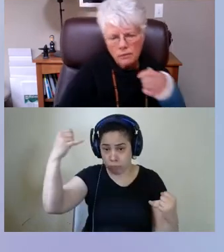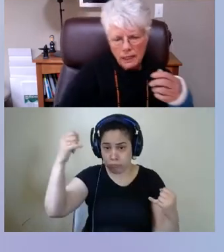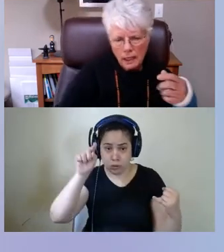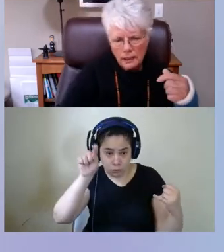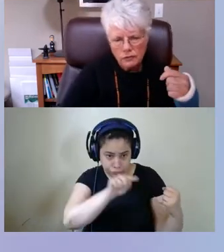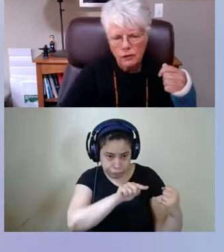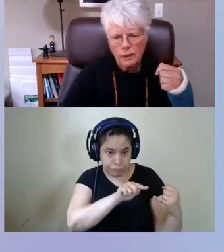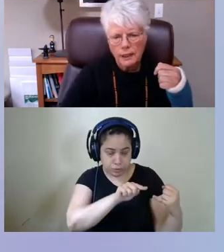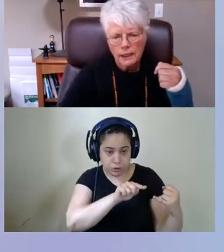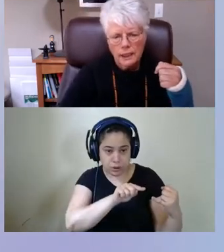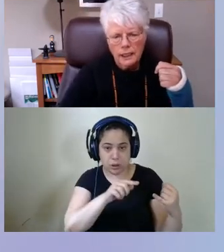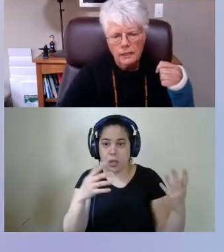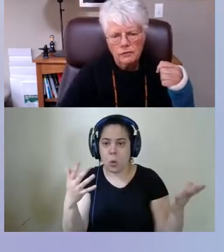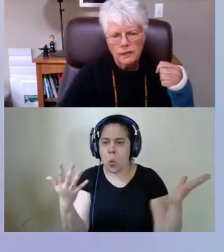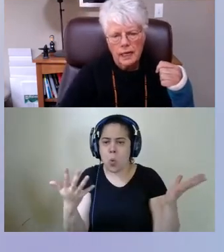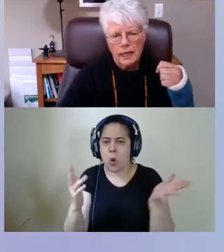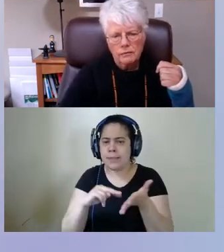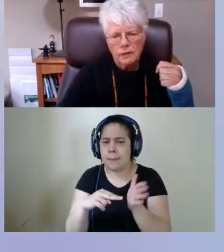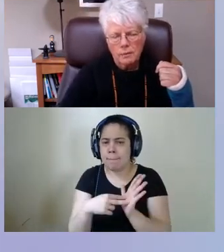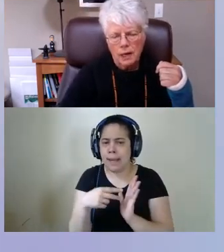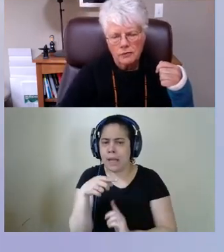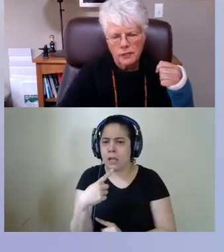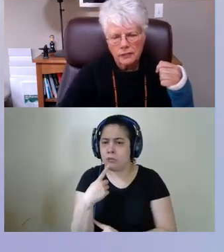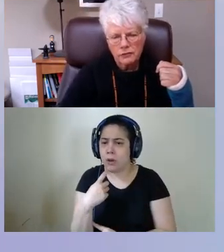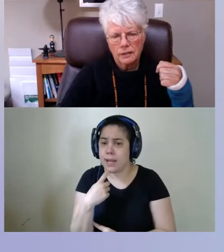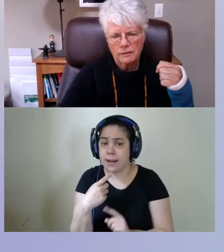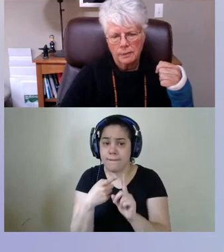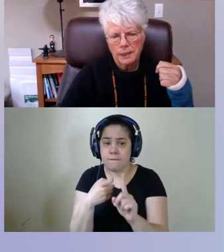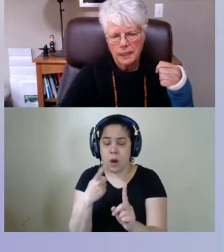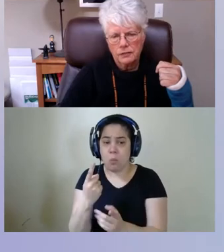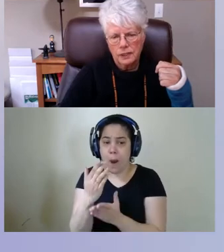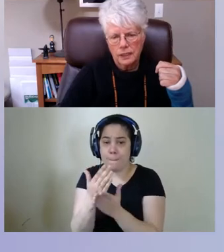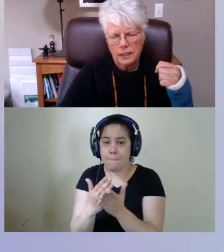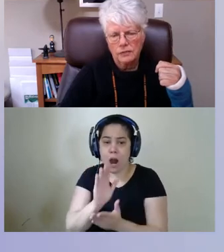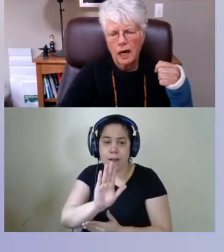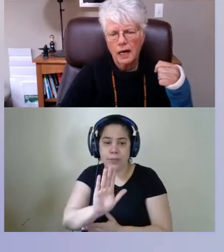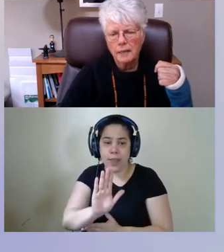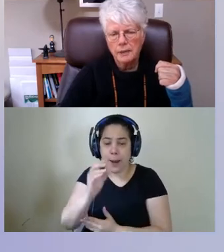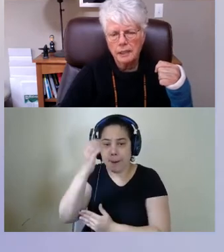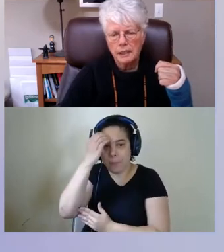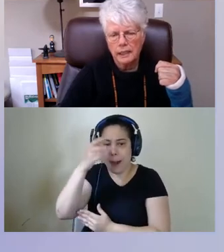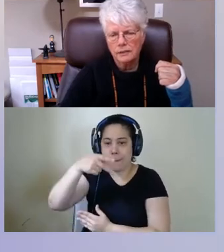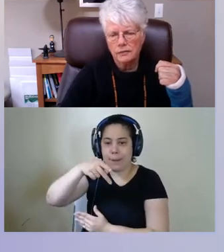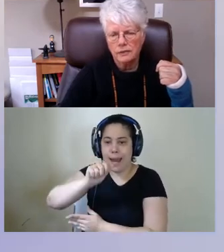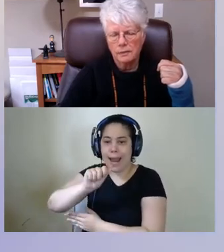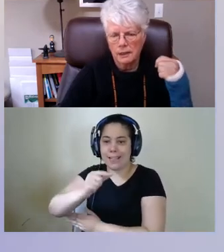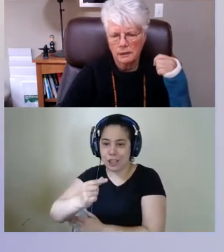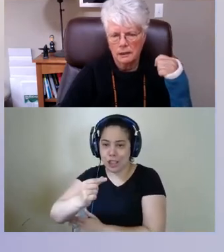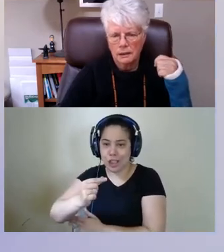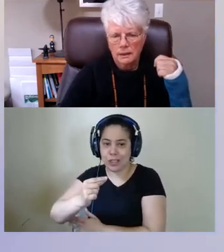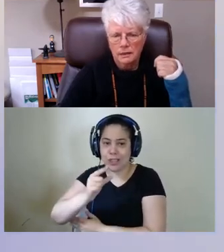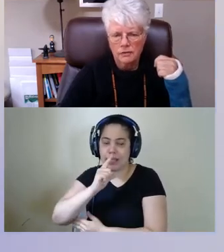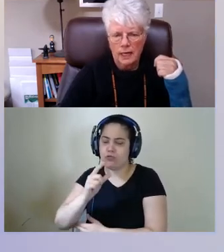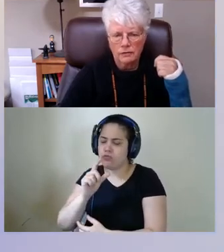what the red line is showing is that from a section of the PAG is hyper connected to the